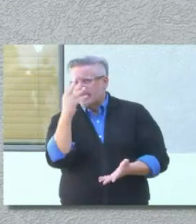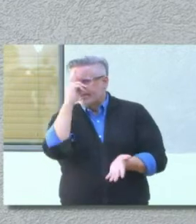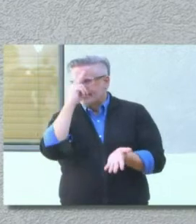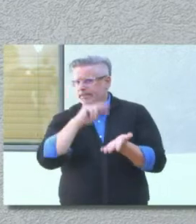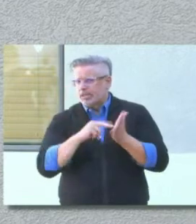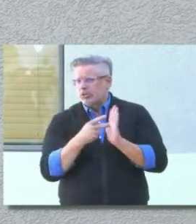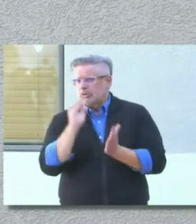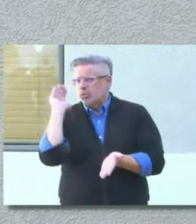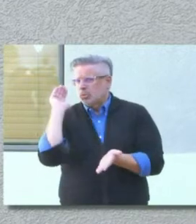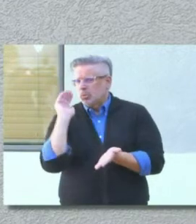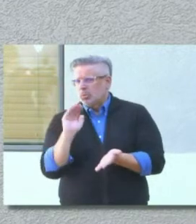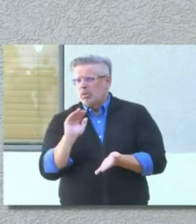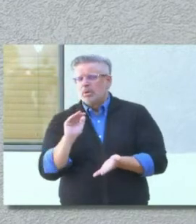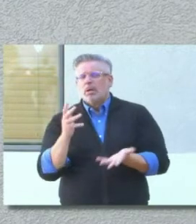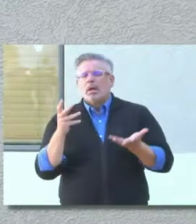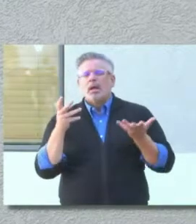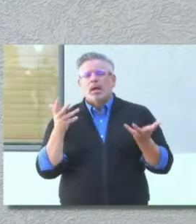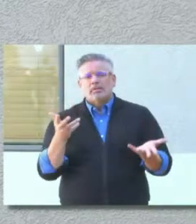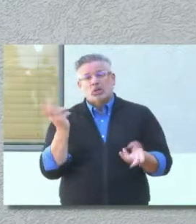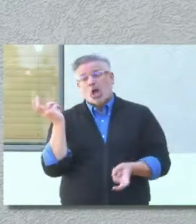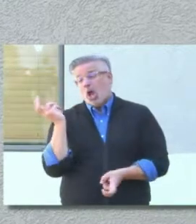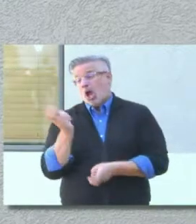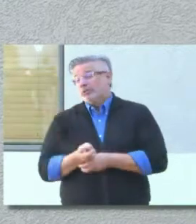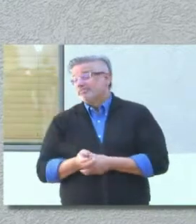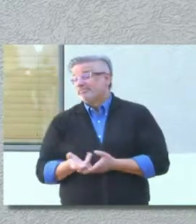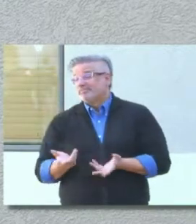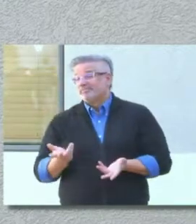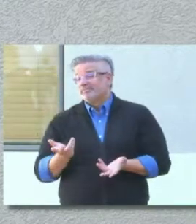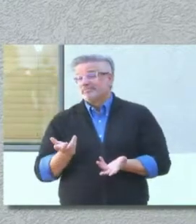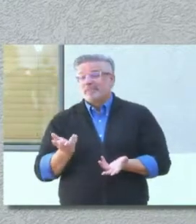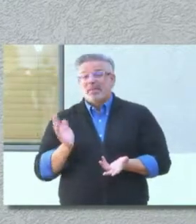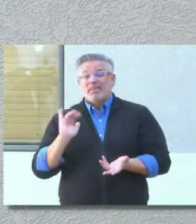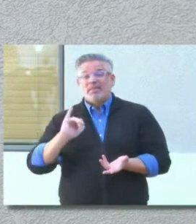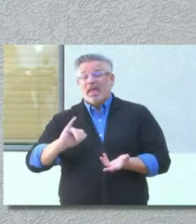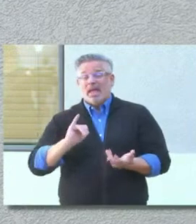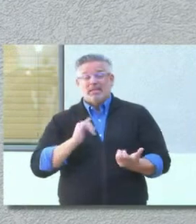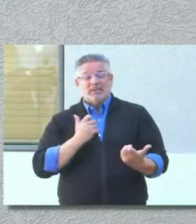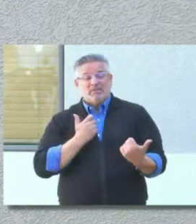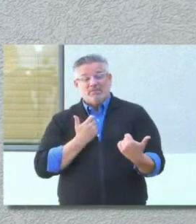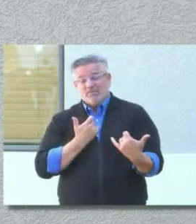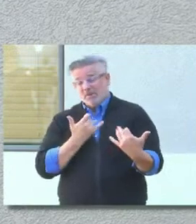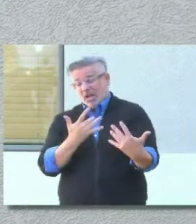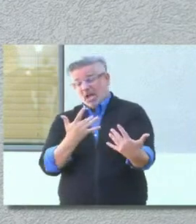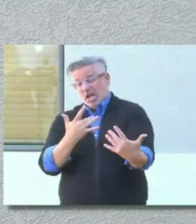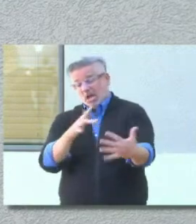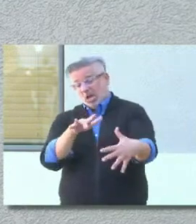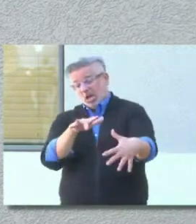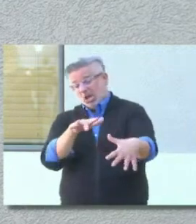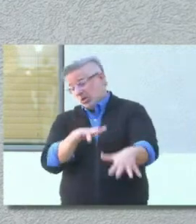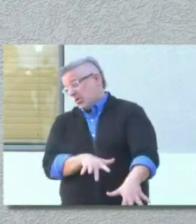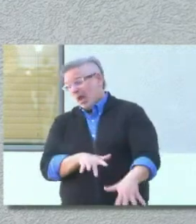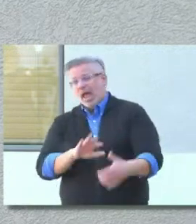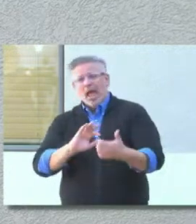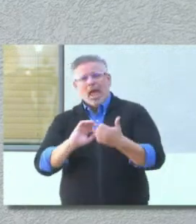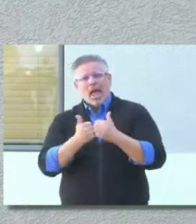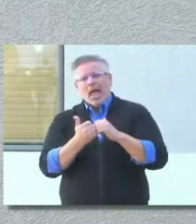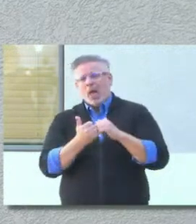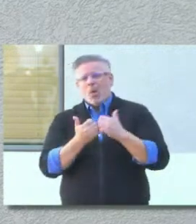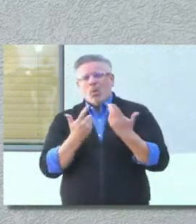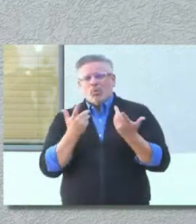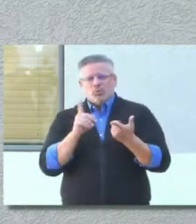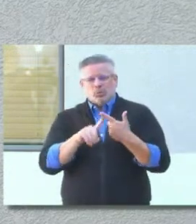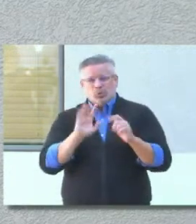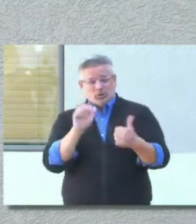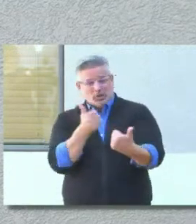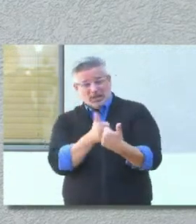intentional and otherwise. And it's hard. It's a fire hose. And if you want to go down that rabbit hole of conspiracies, the like, it's a challenge.